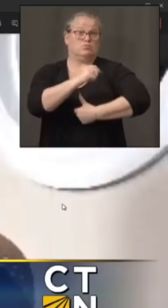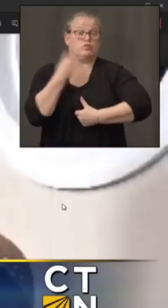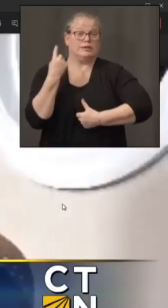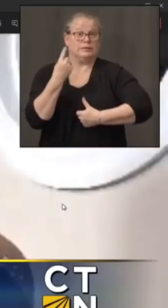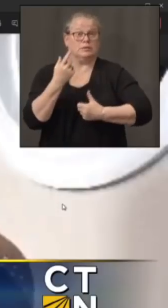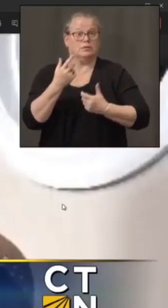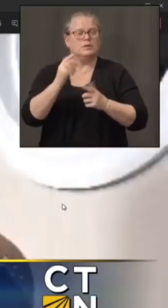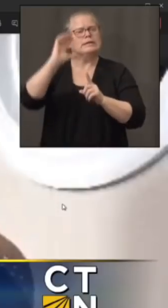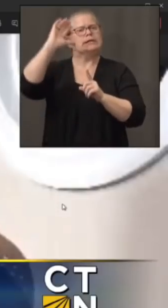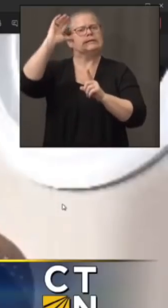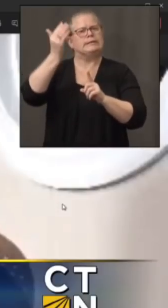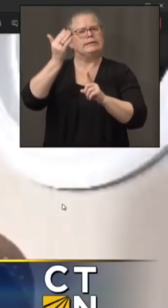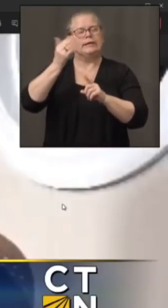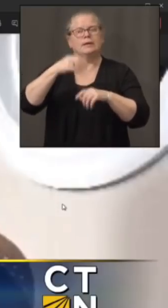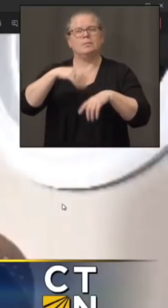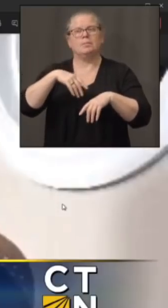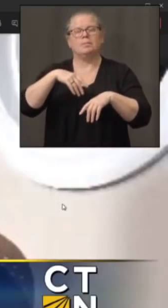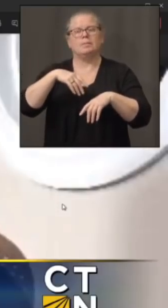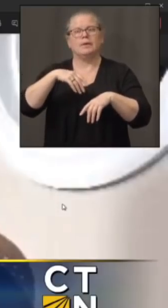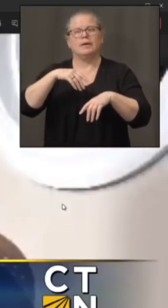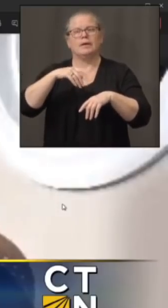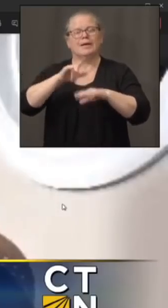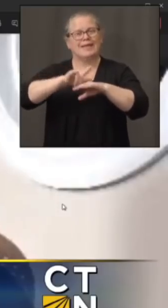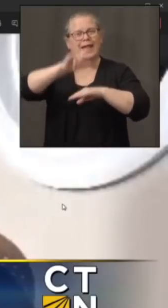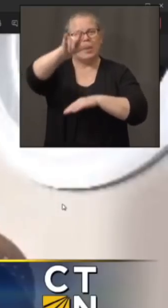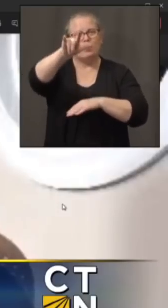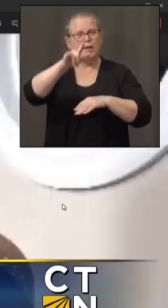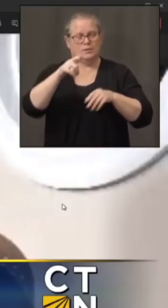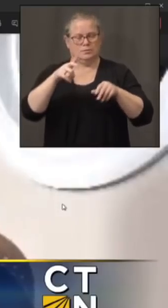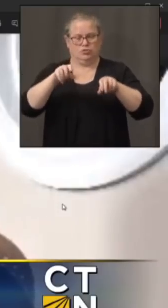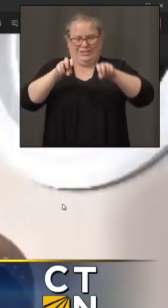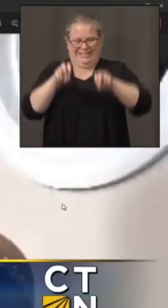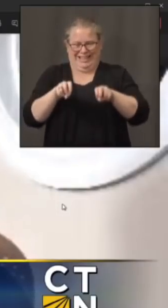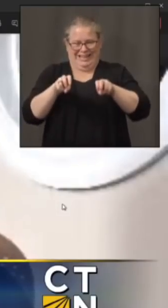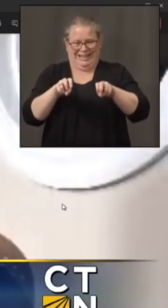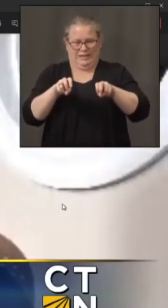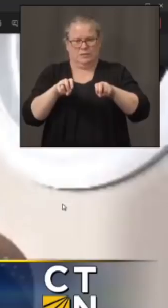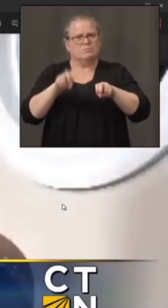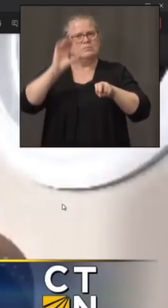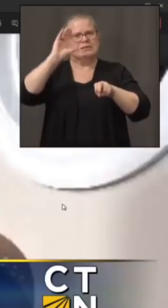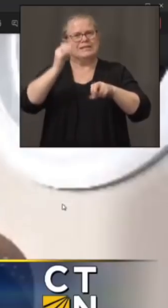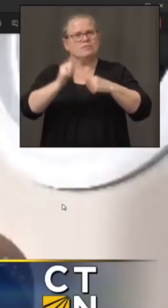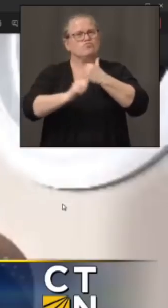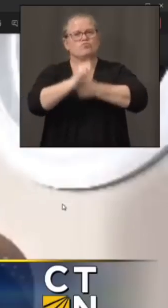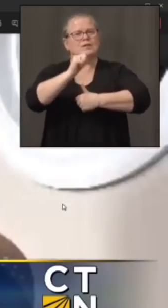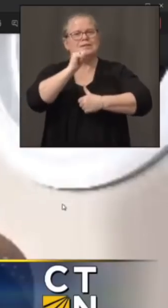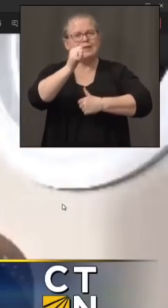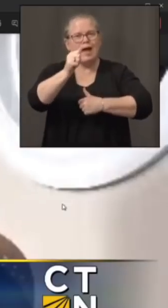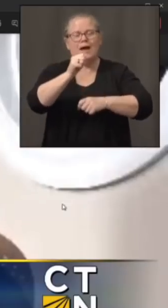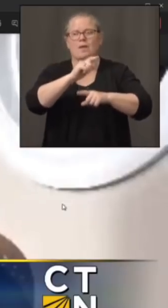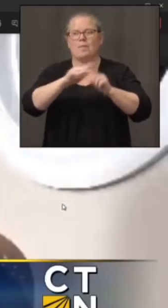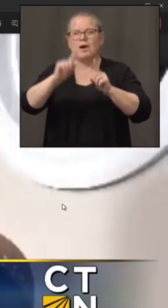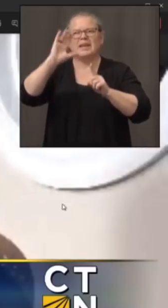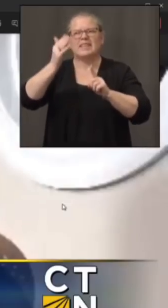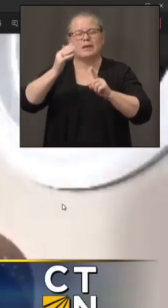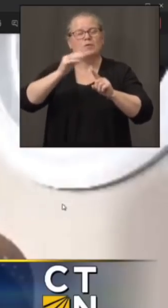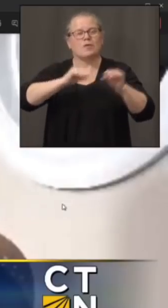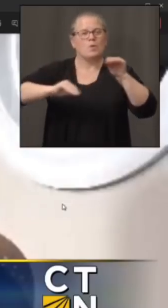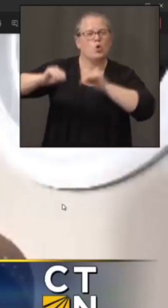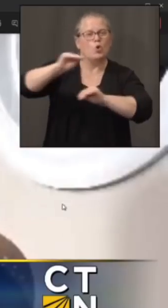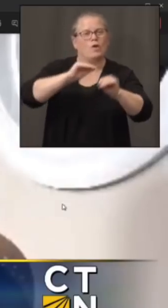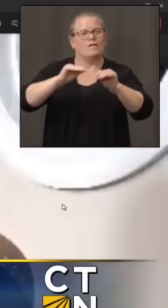in your seat. It's the movement. It's the, you know, taking items on the plane, moving around the plane, getting on and